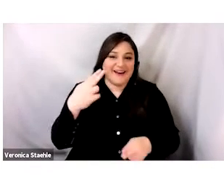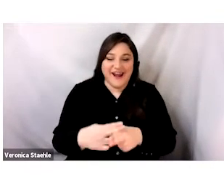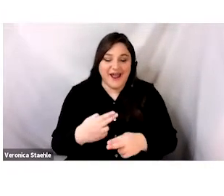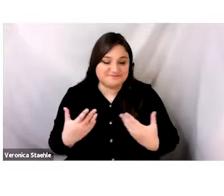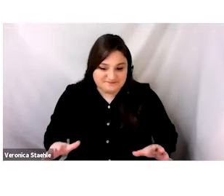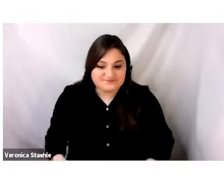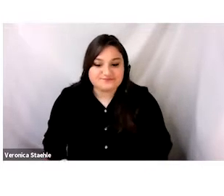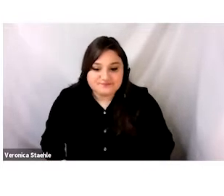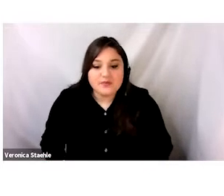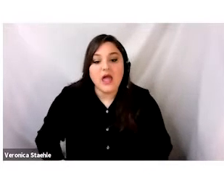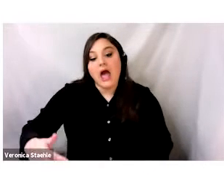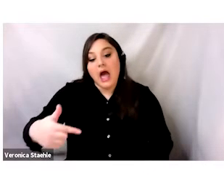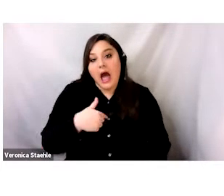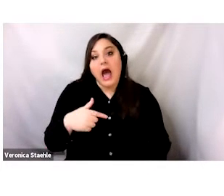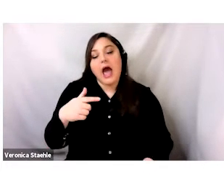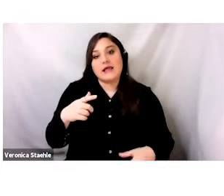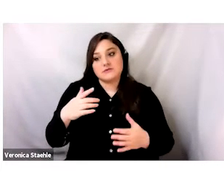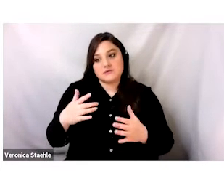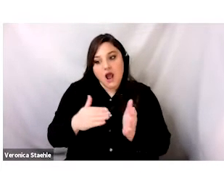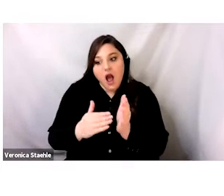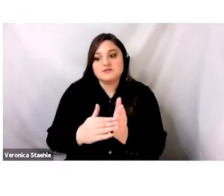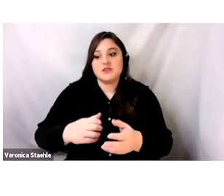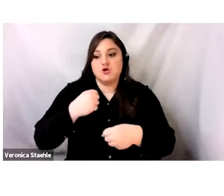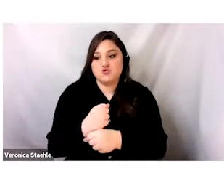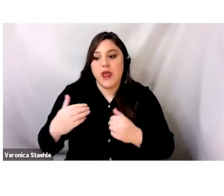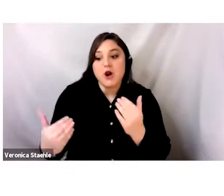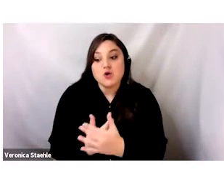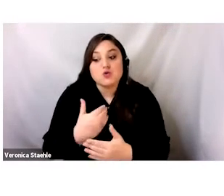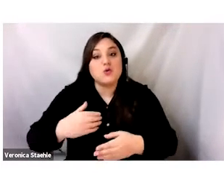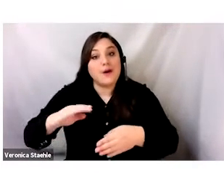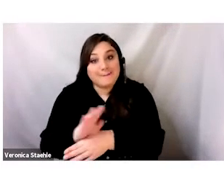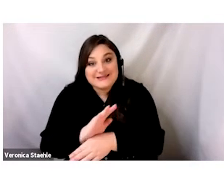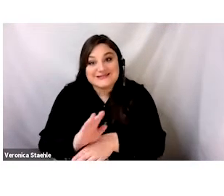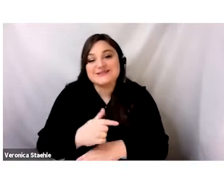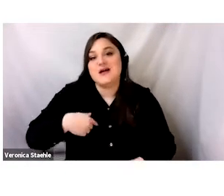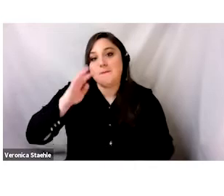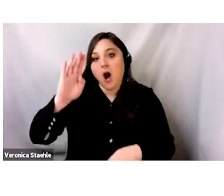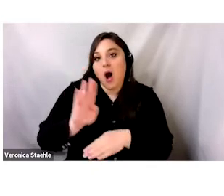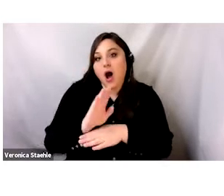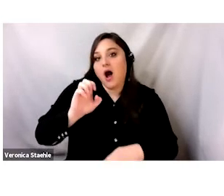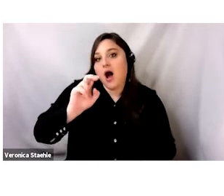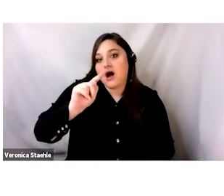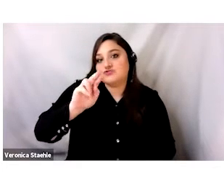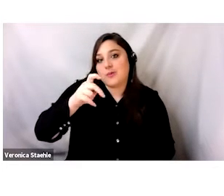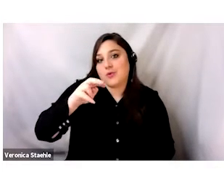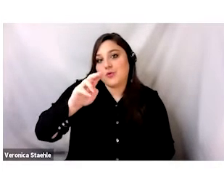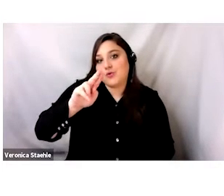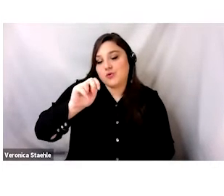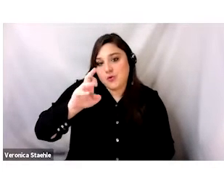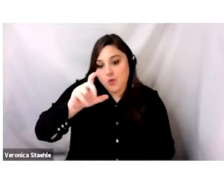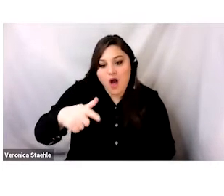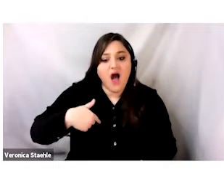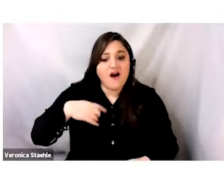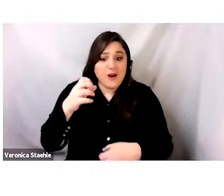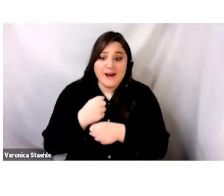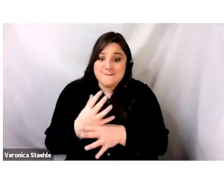4 of them still running, and 3 of them I am still actively leading. One of them actually is a foundation in my